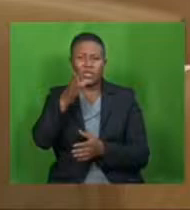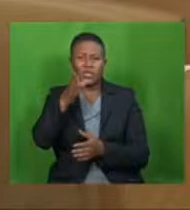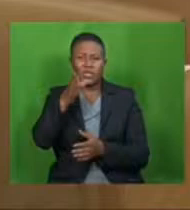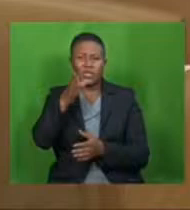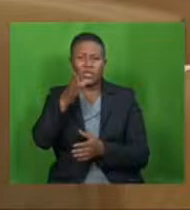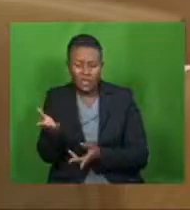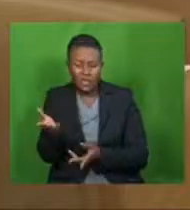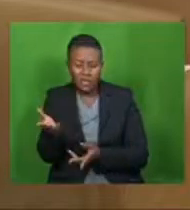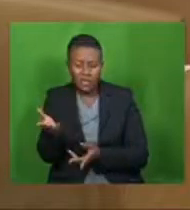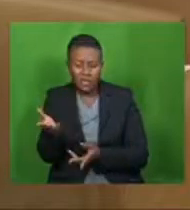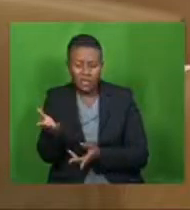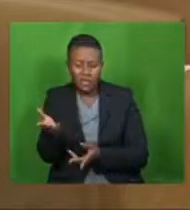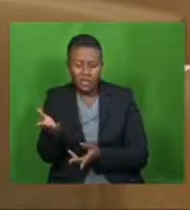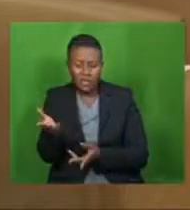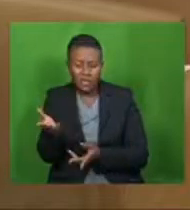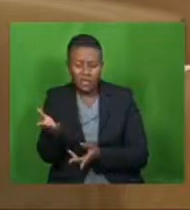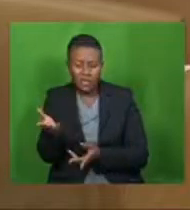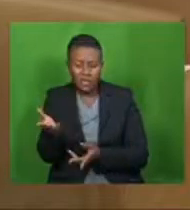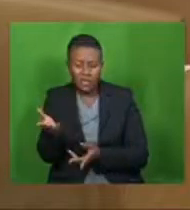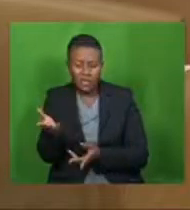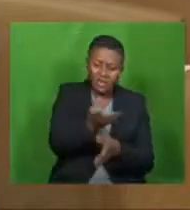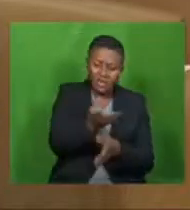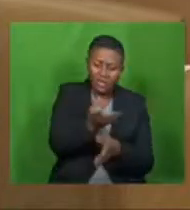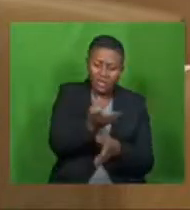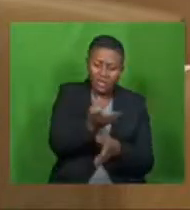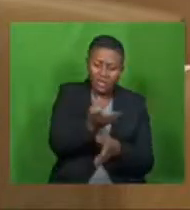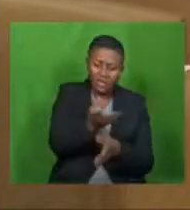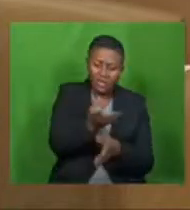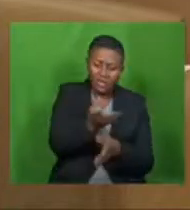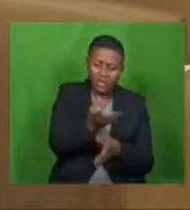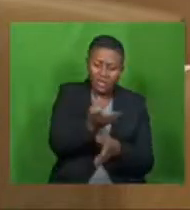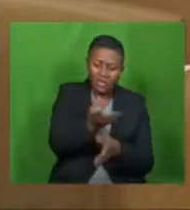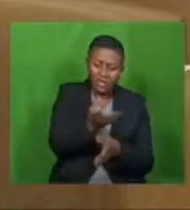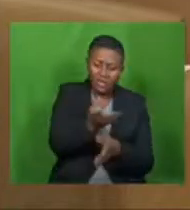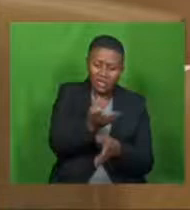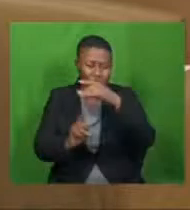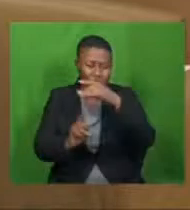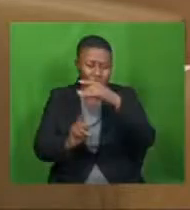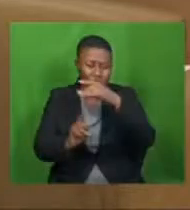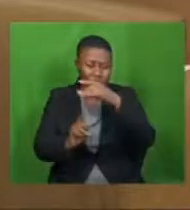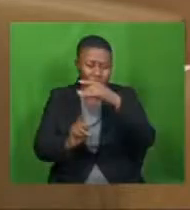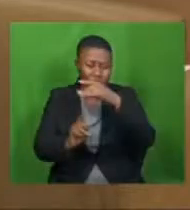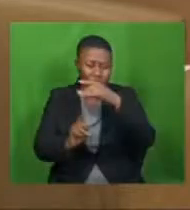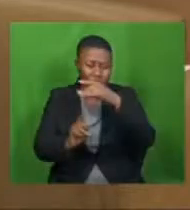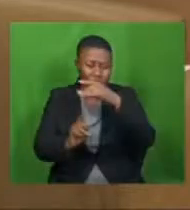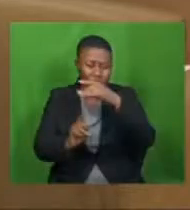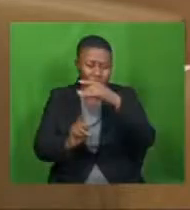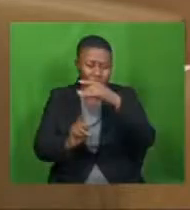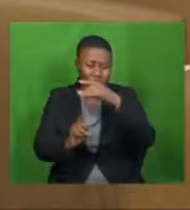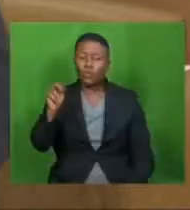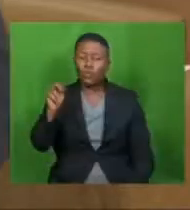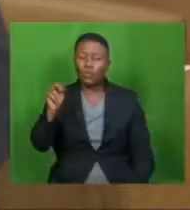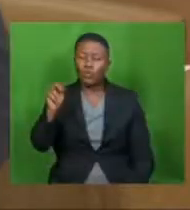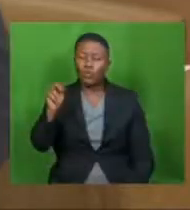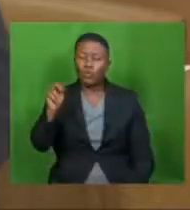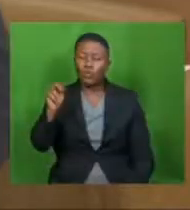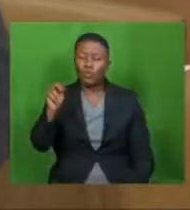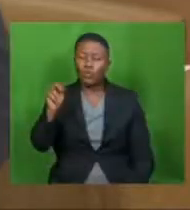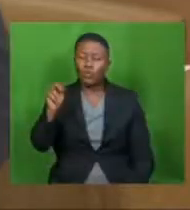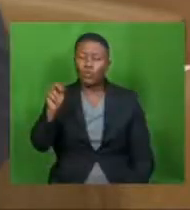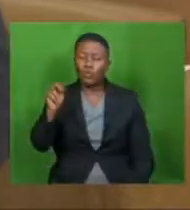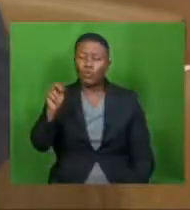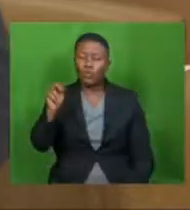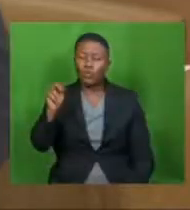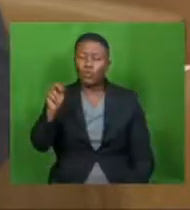Defense, Honorable Muntaka, etc. I wanted to know where they have been assigned to, but I would